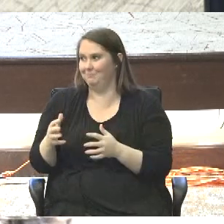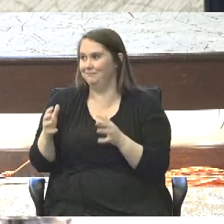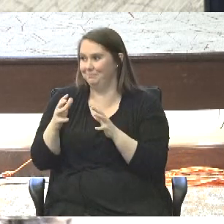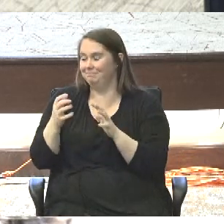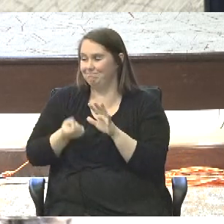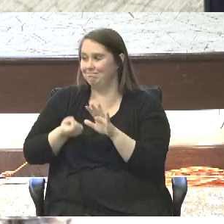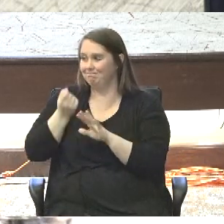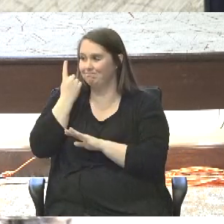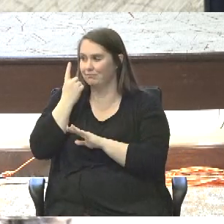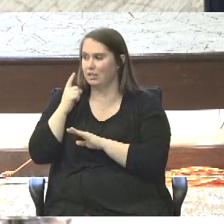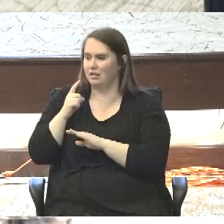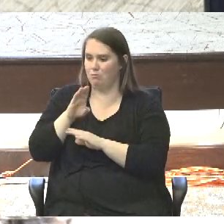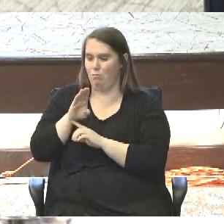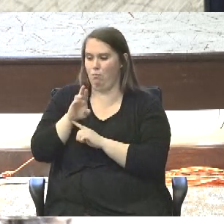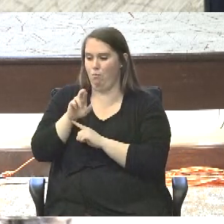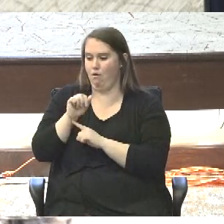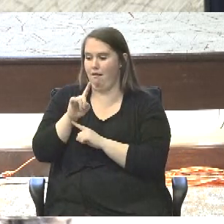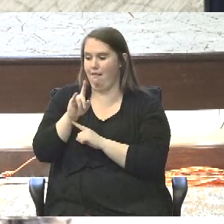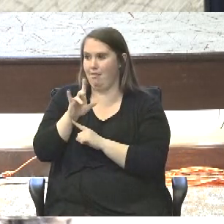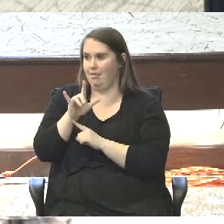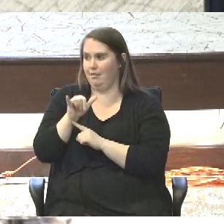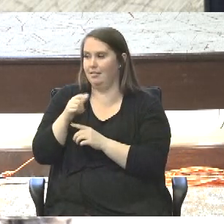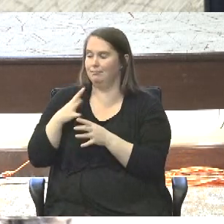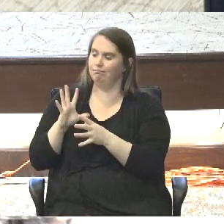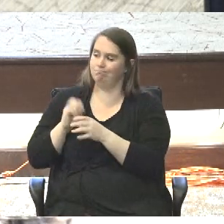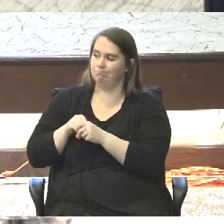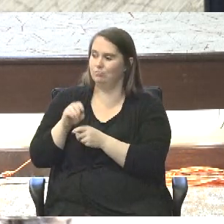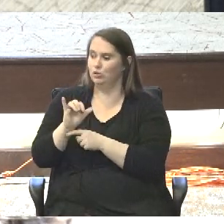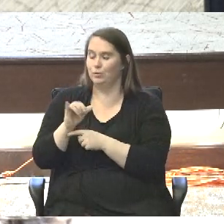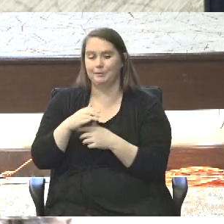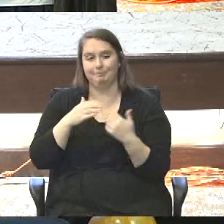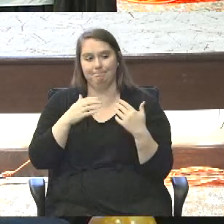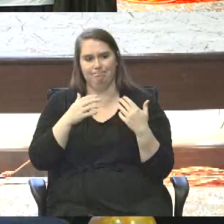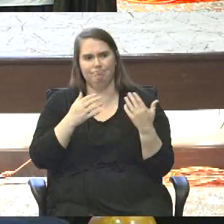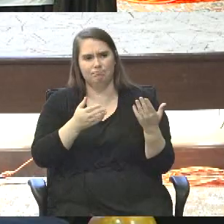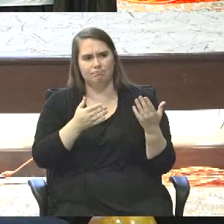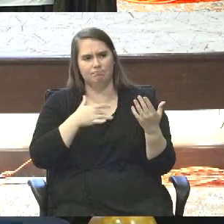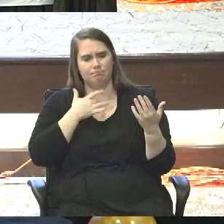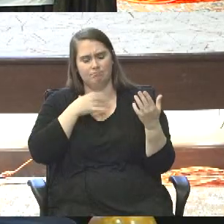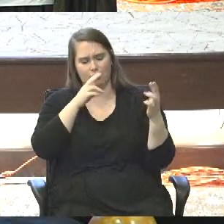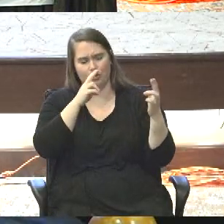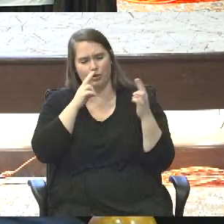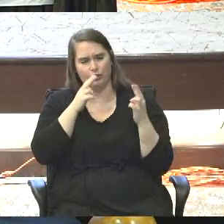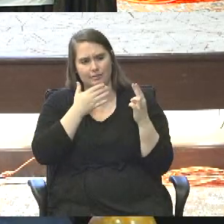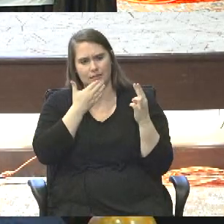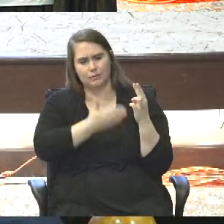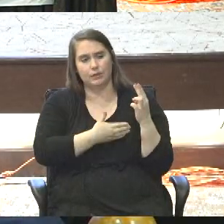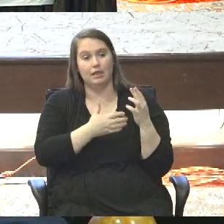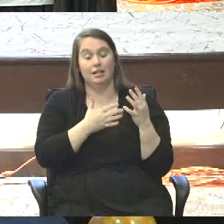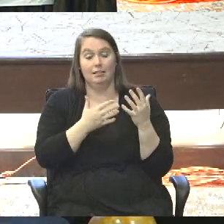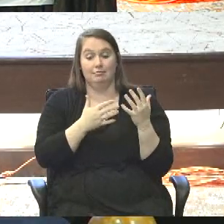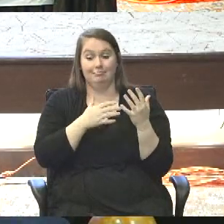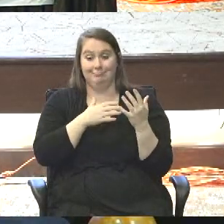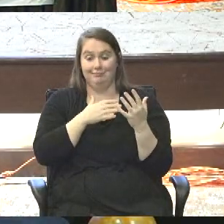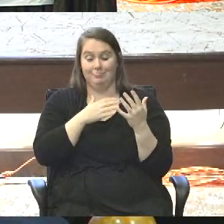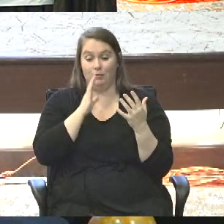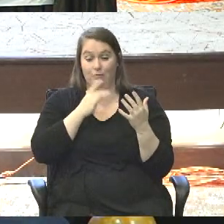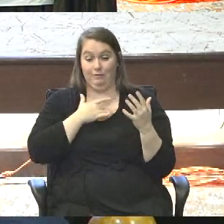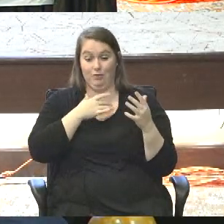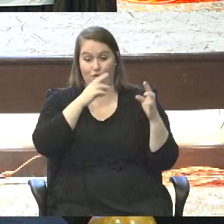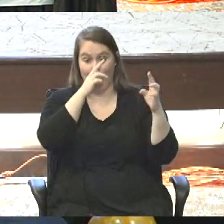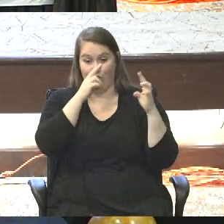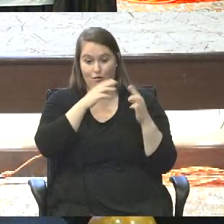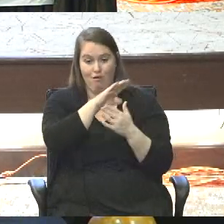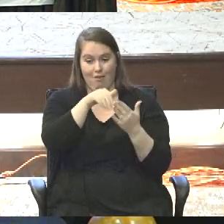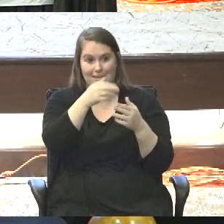to do with this. Honor, and I think it'll be an honor once all the names and the